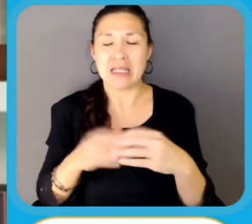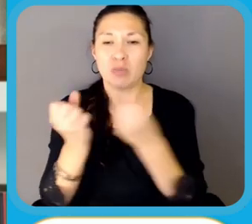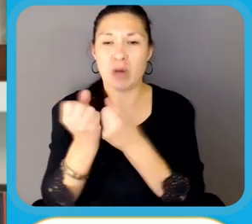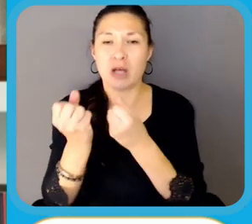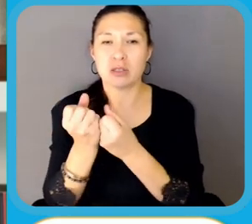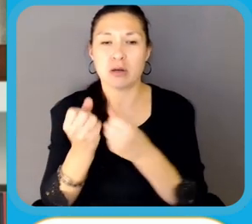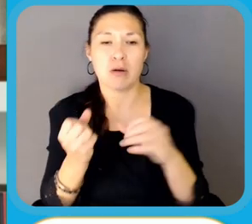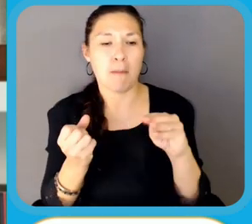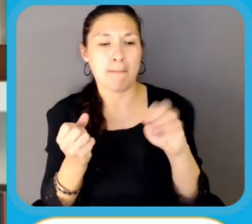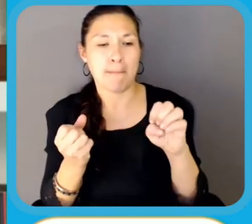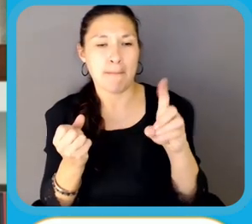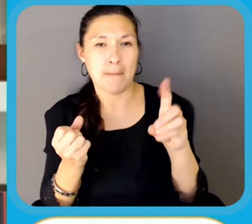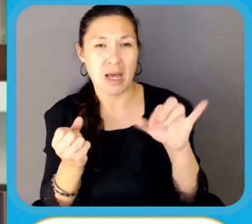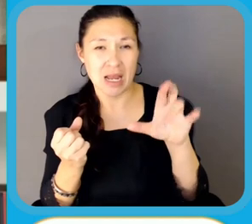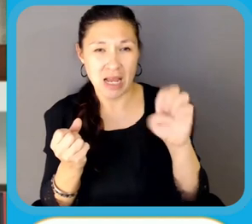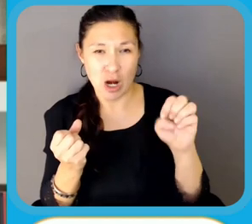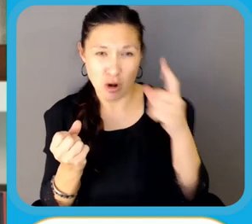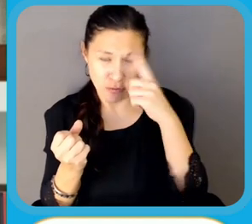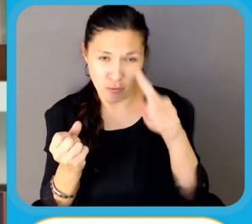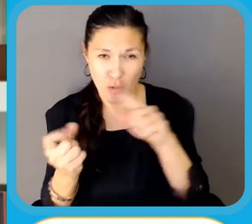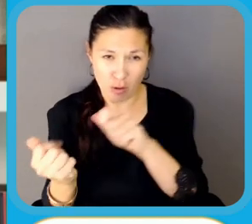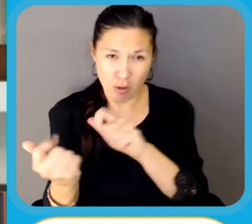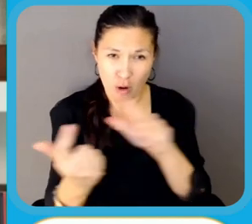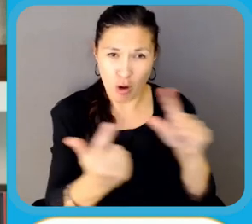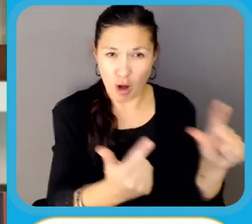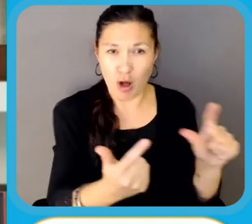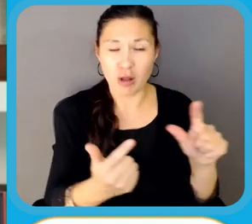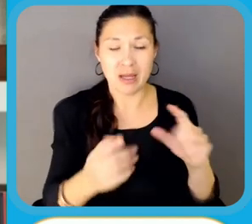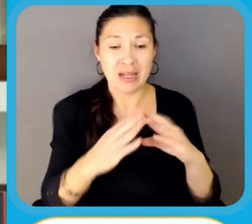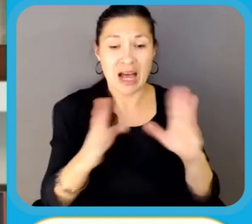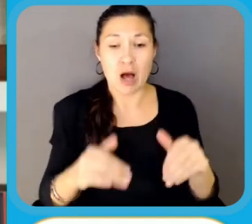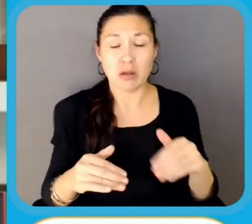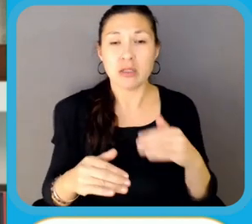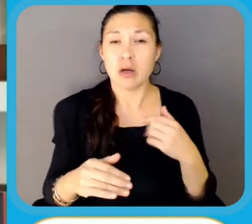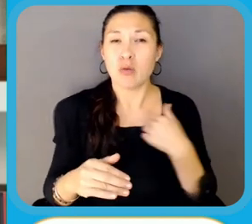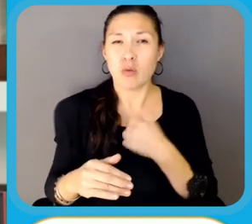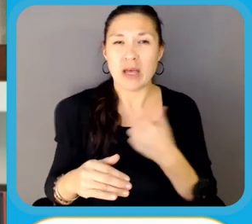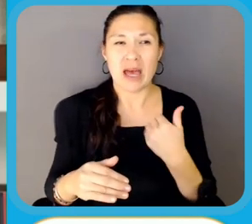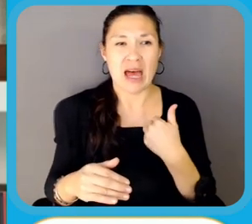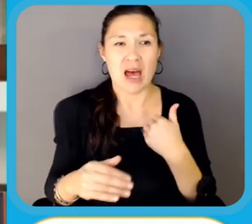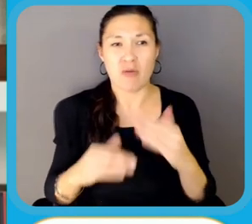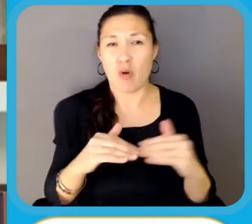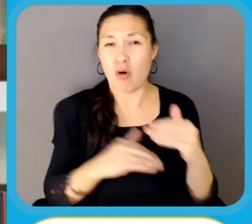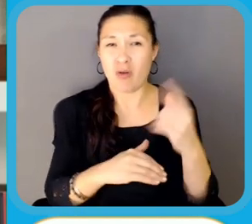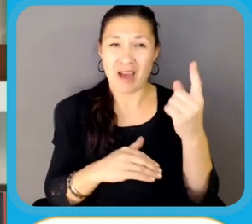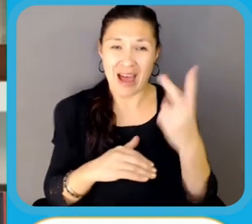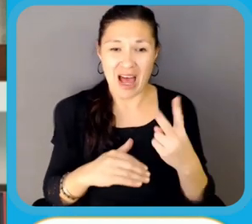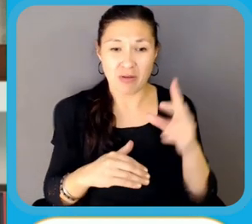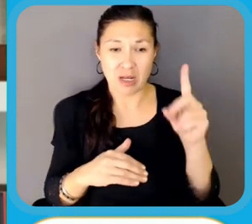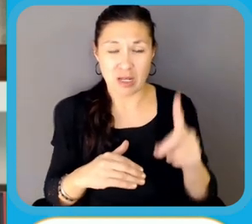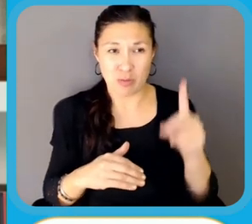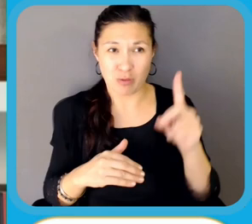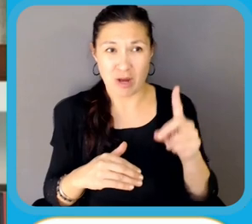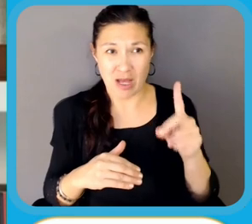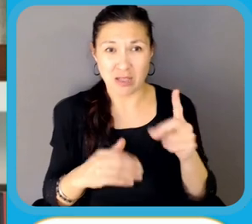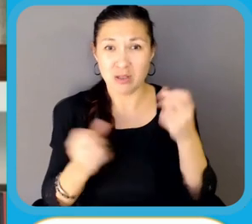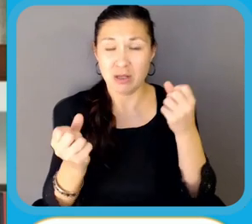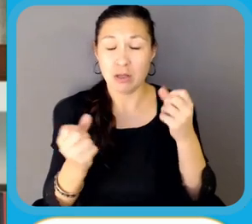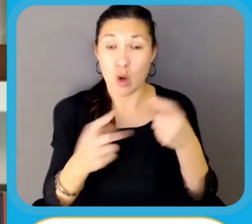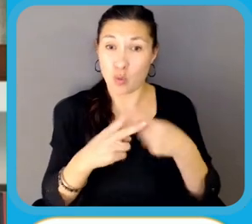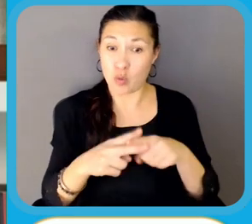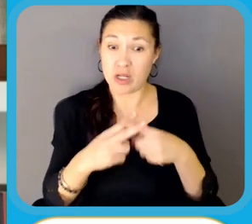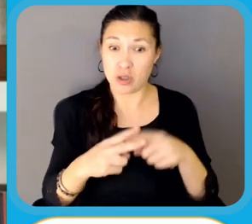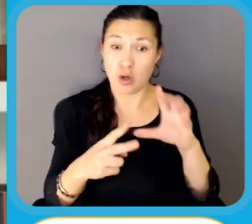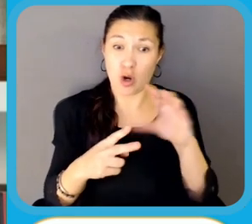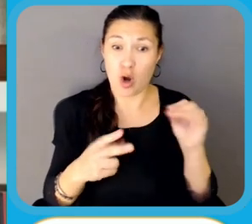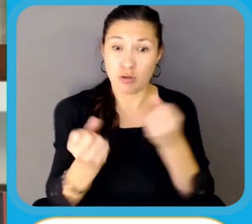we introduced that bill with over half of the Democratic caucus as original co-sponsors and 15 powerful